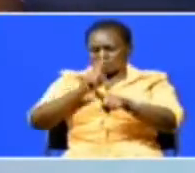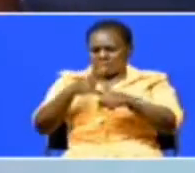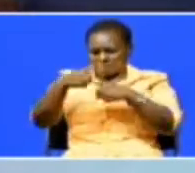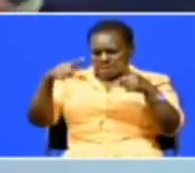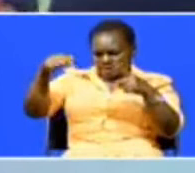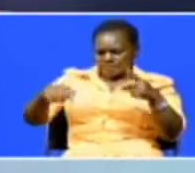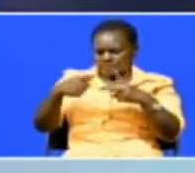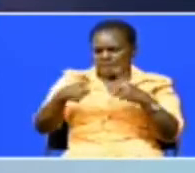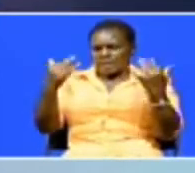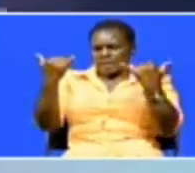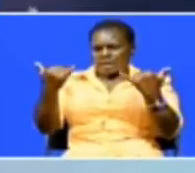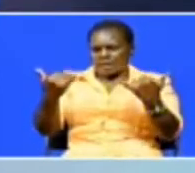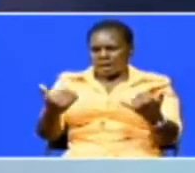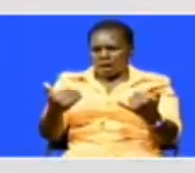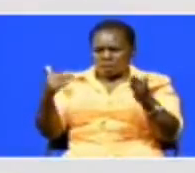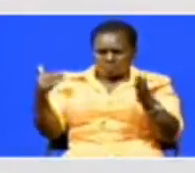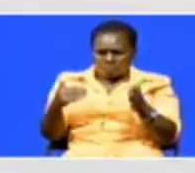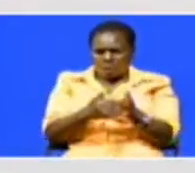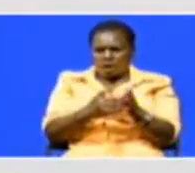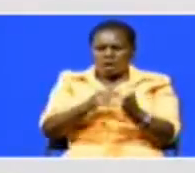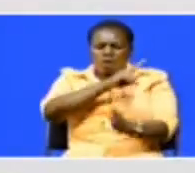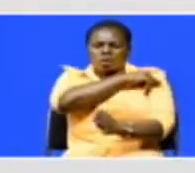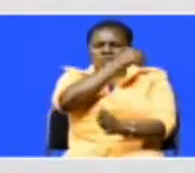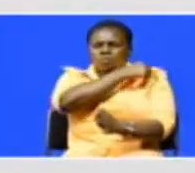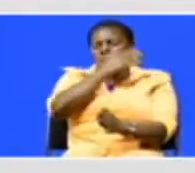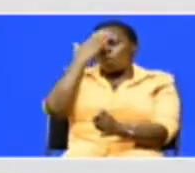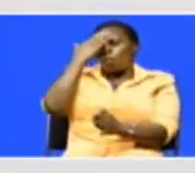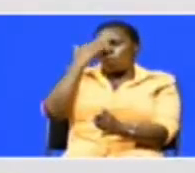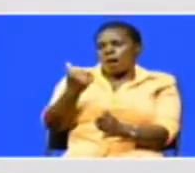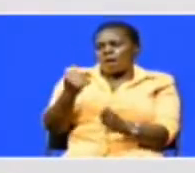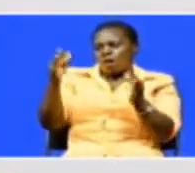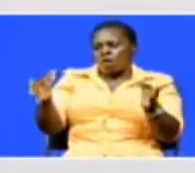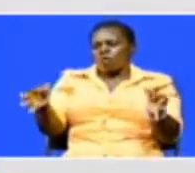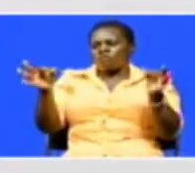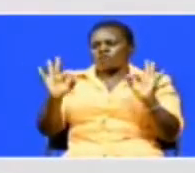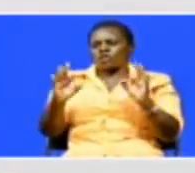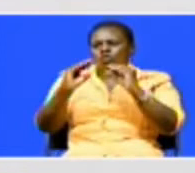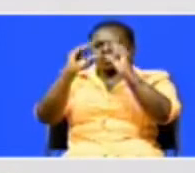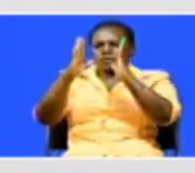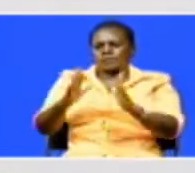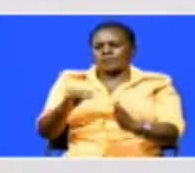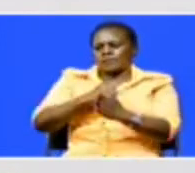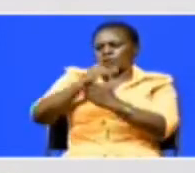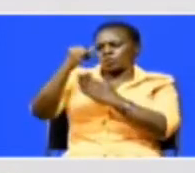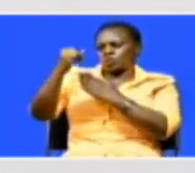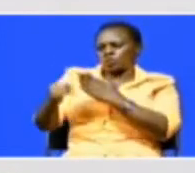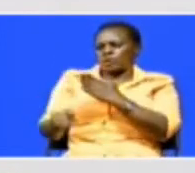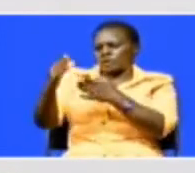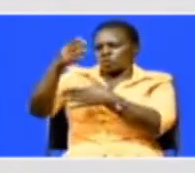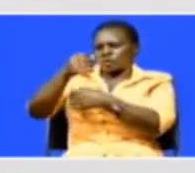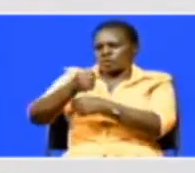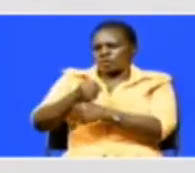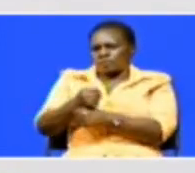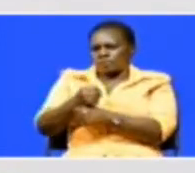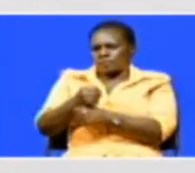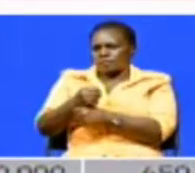this year. Today he has been turned away by one of the hospitals due to failure by the official teacher's health insurance provider, Medical